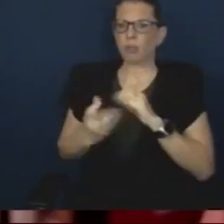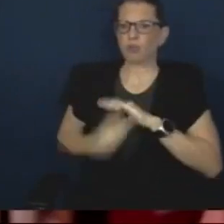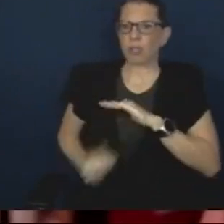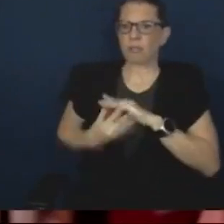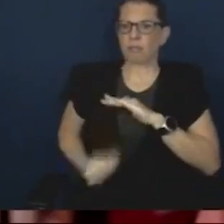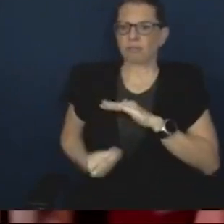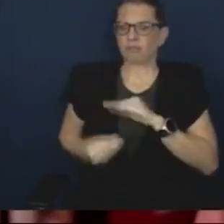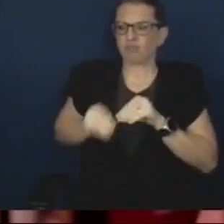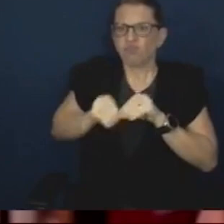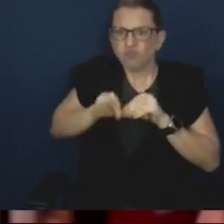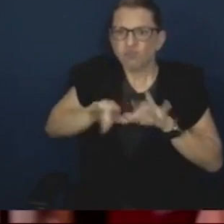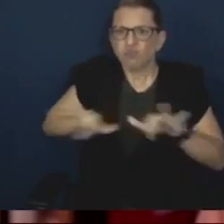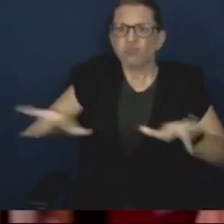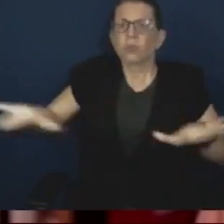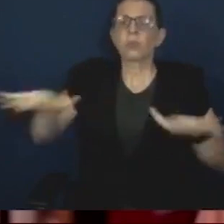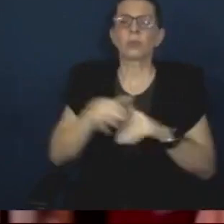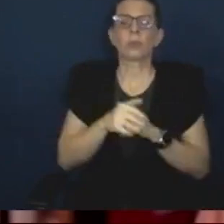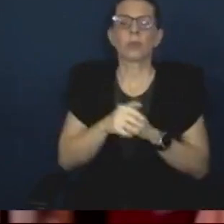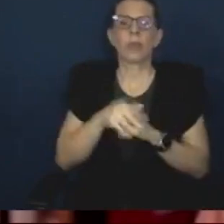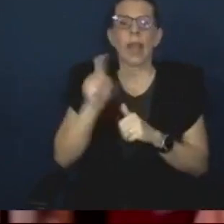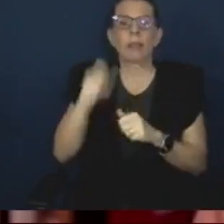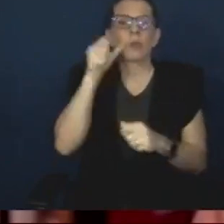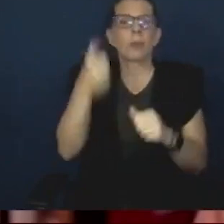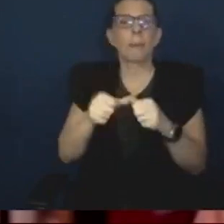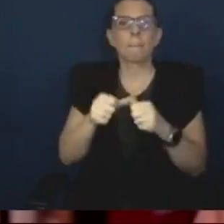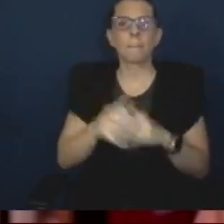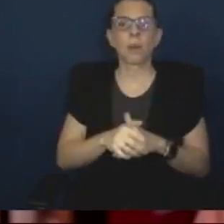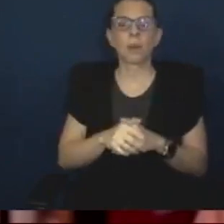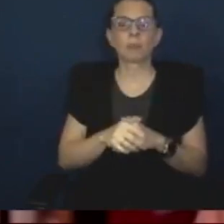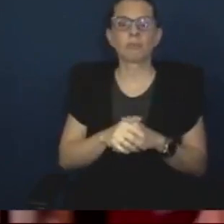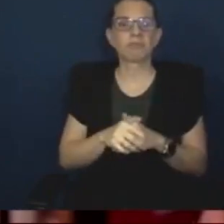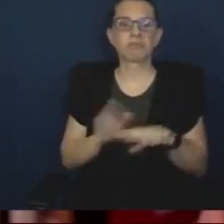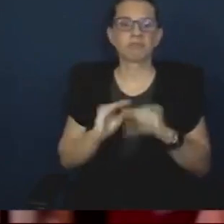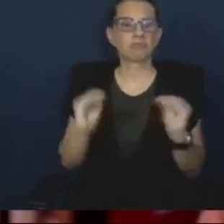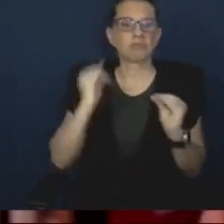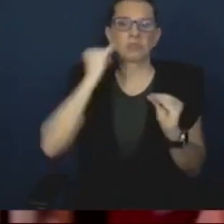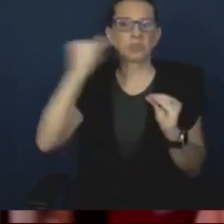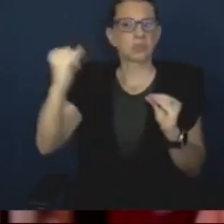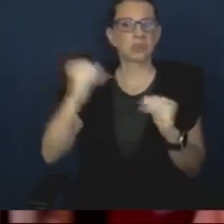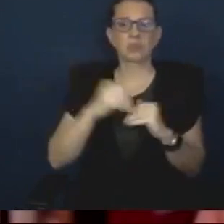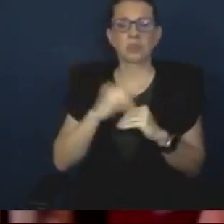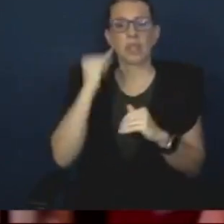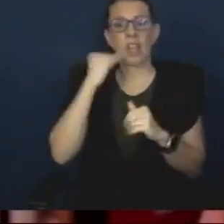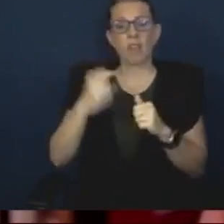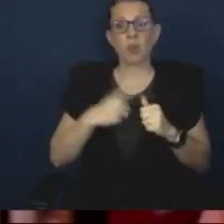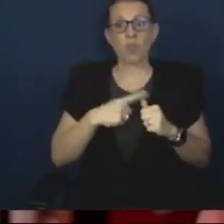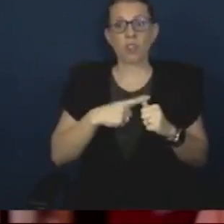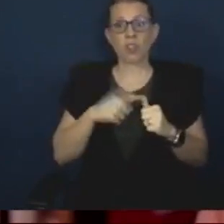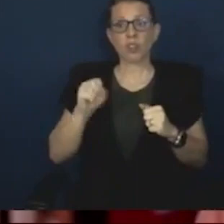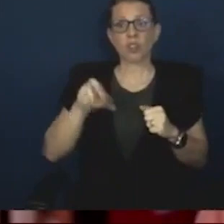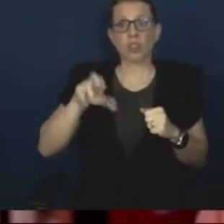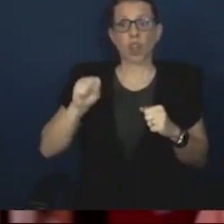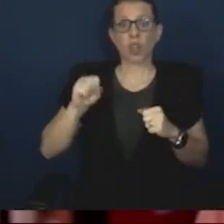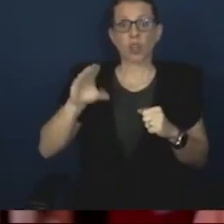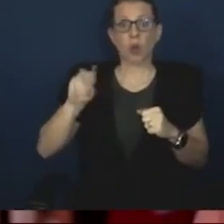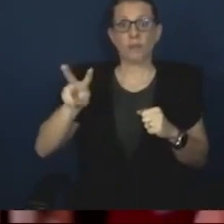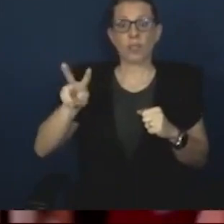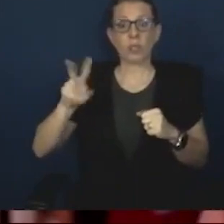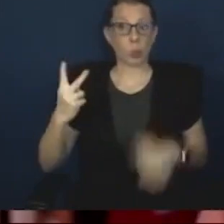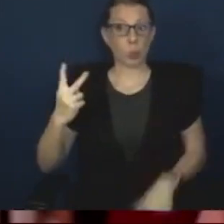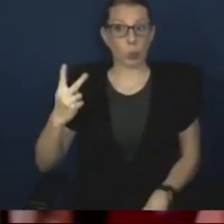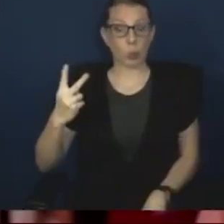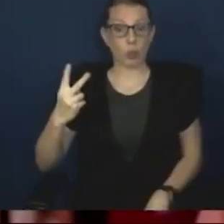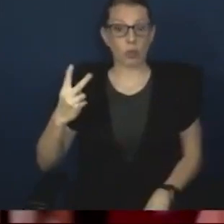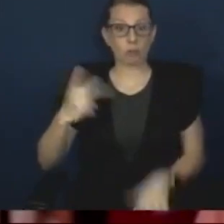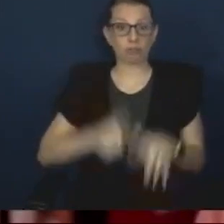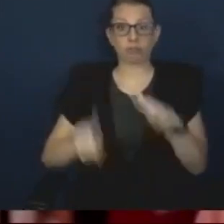population. And we have to remember that we have no idea if the original SARS-CoV-2, the one that arose way back